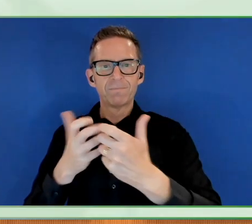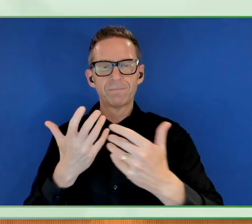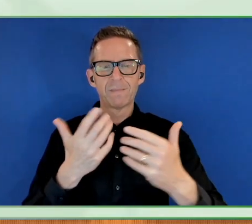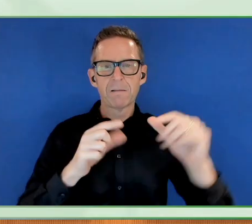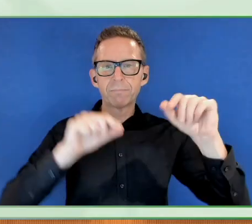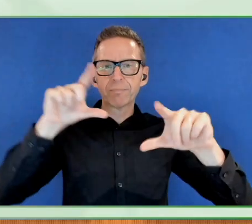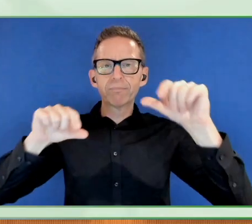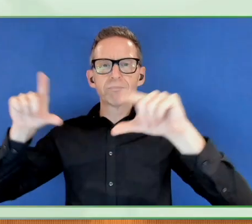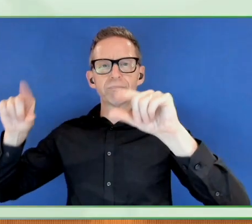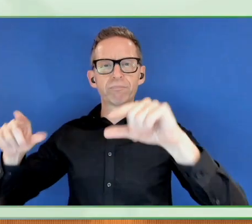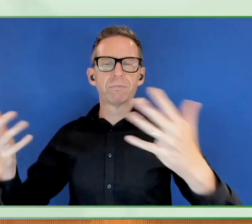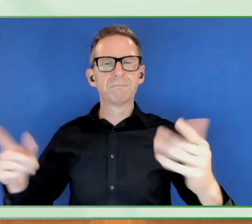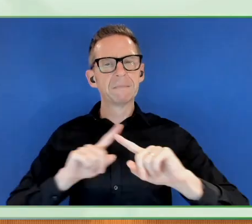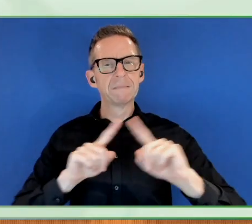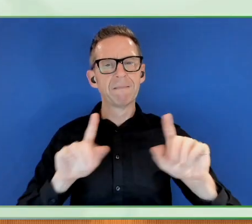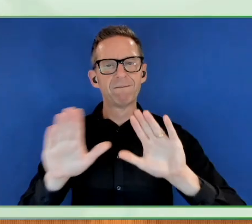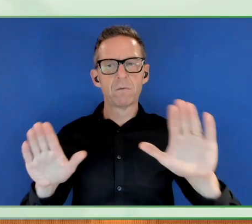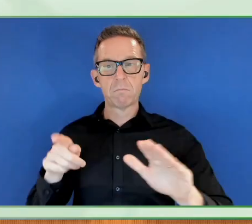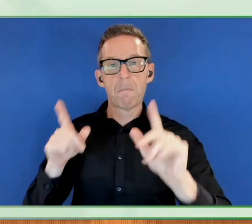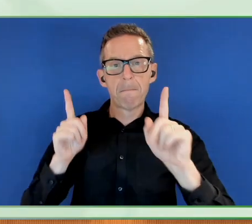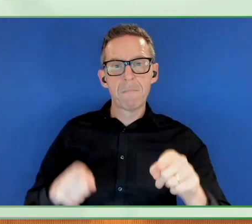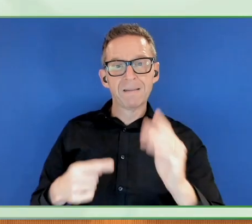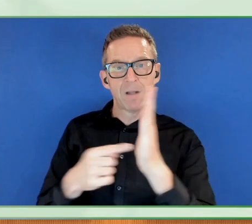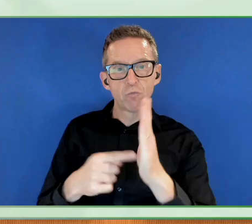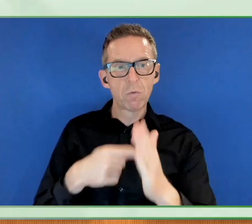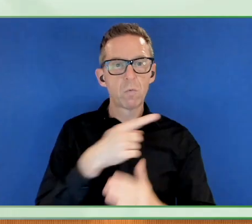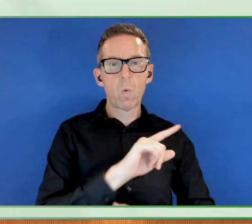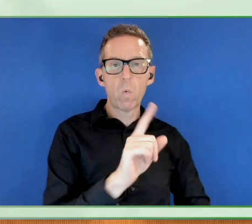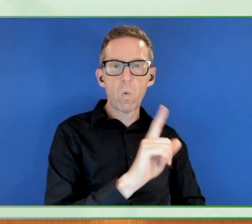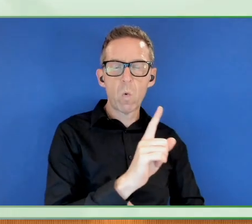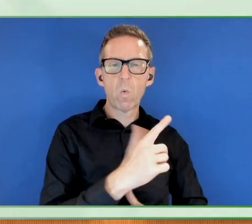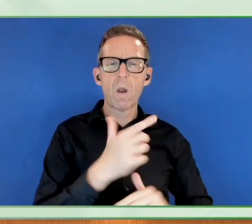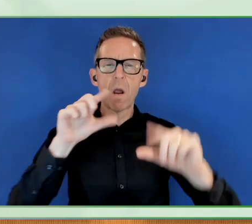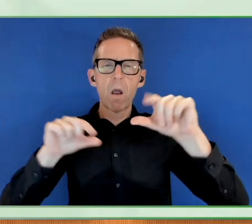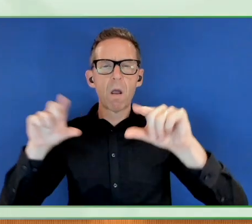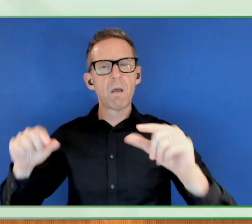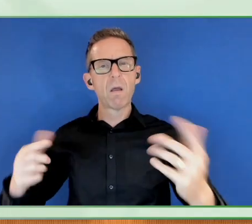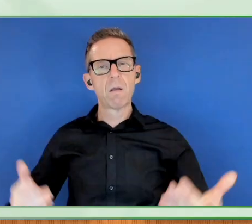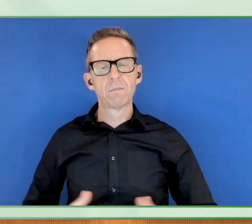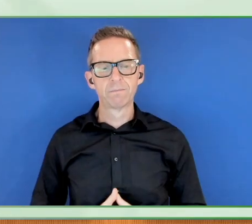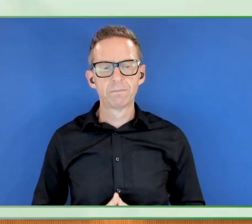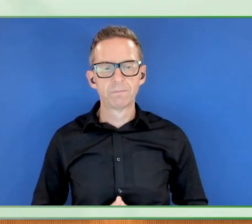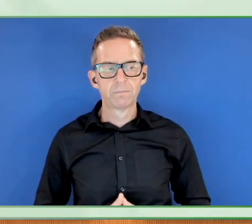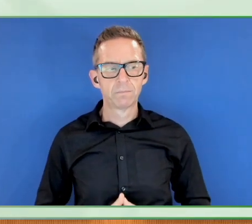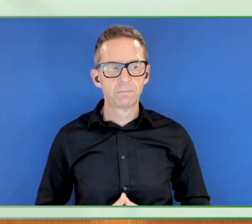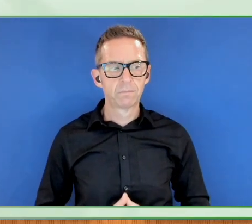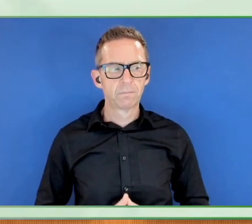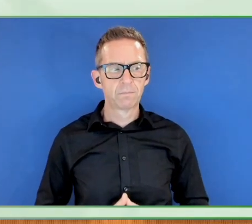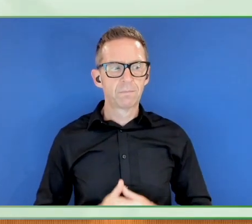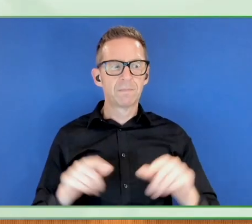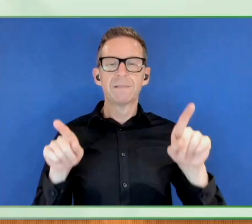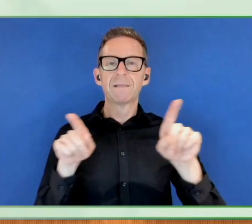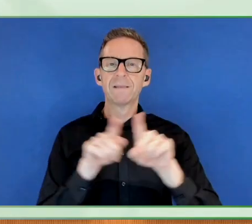aids. Yeah, if I may, that's exactly what we're working with WHO